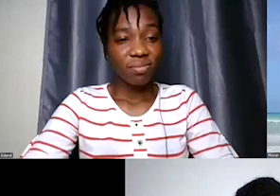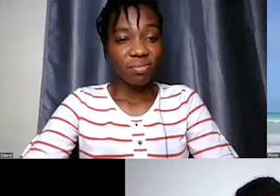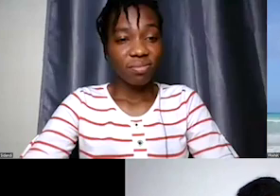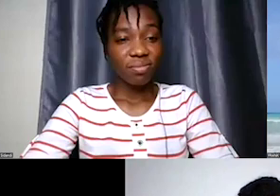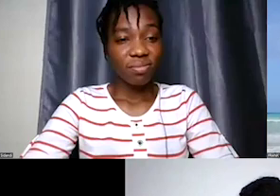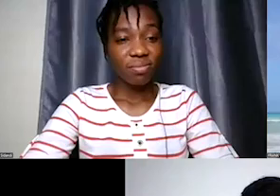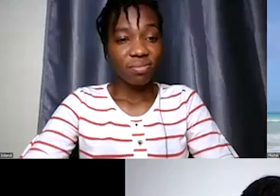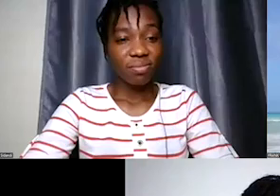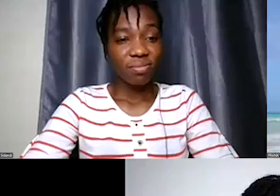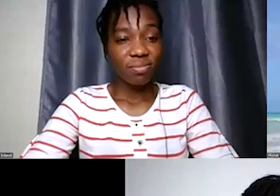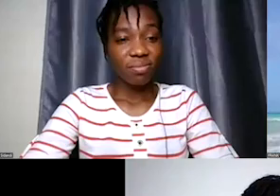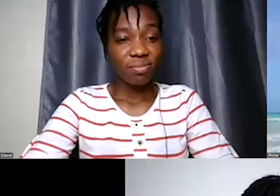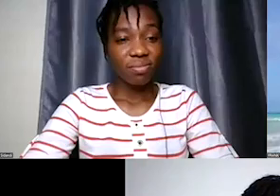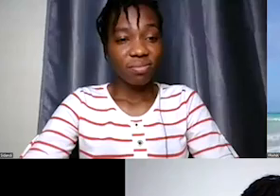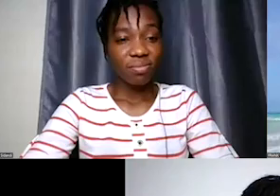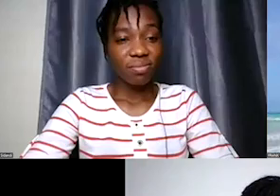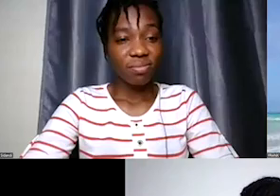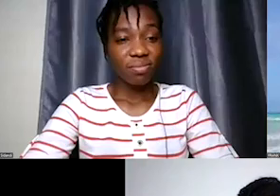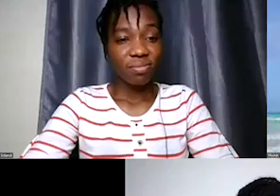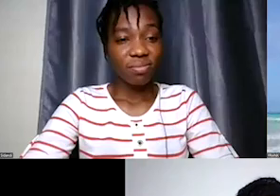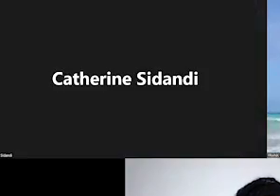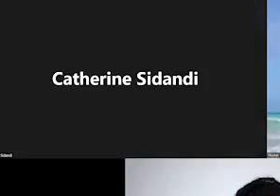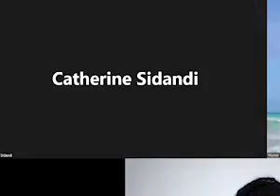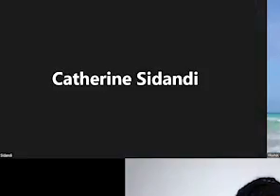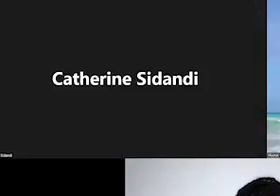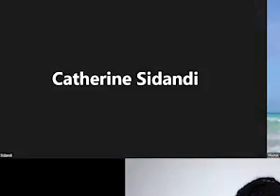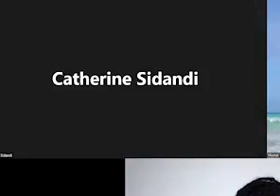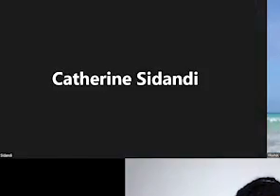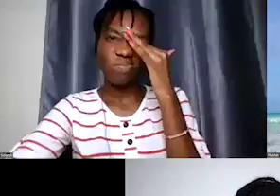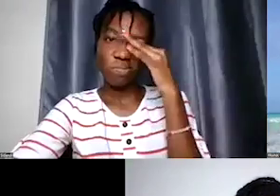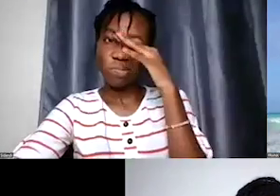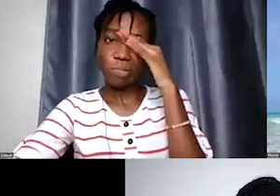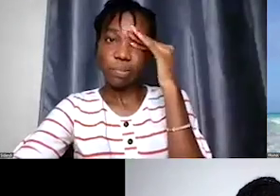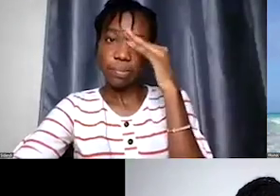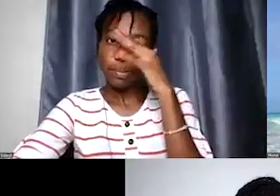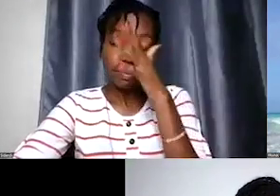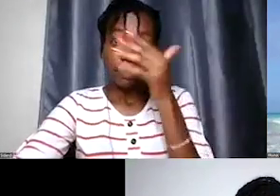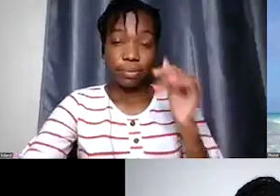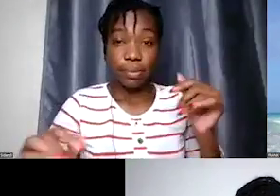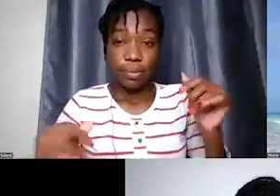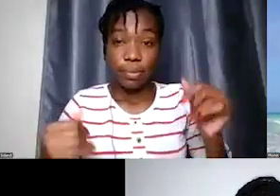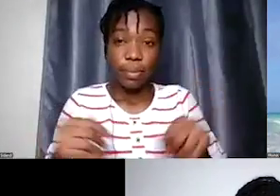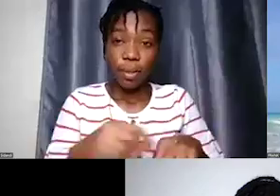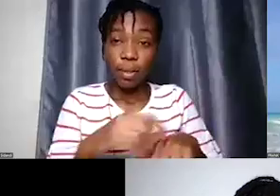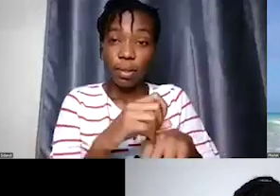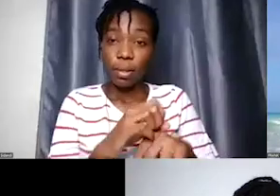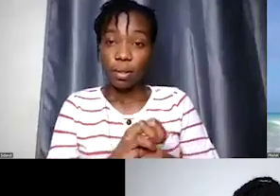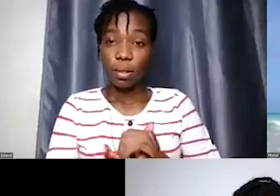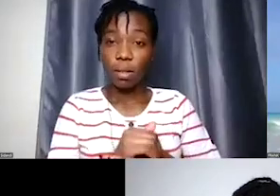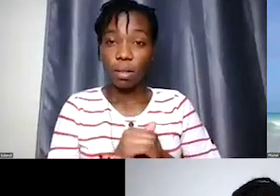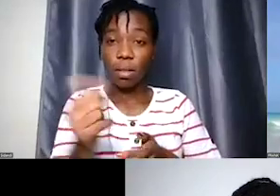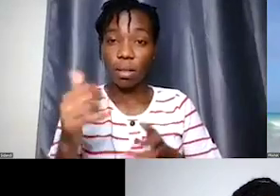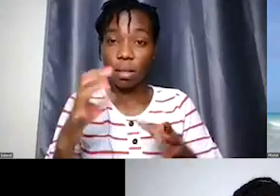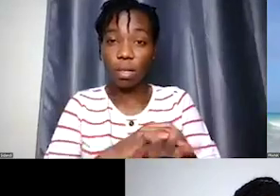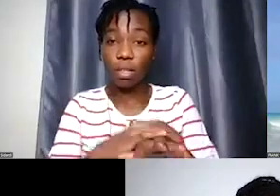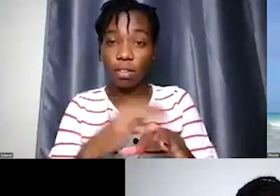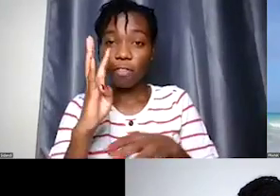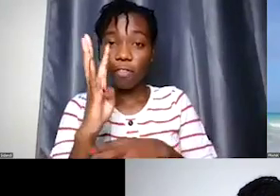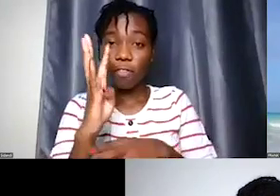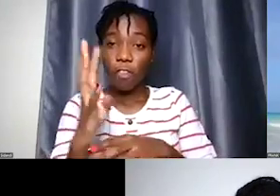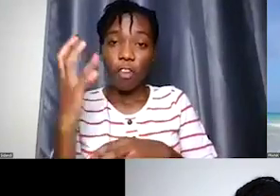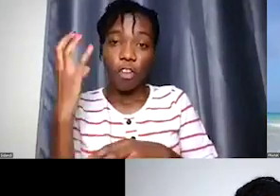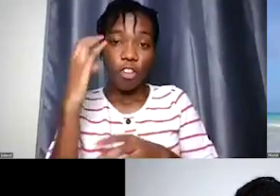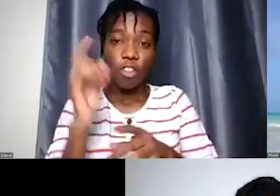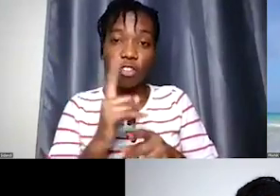from Uganda. Our friend Brian. Brian already has got 4 courses, so I offer him 2 courses now.